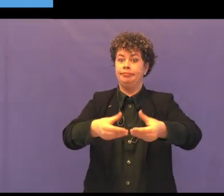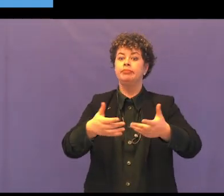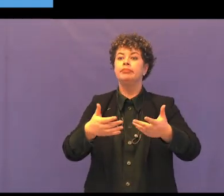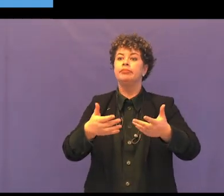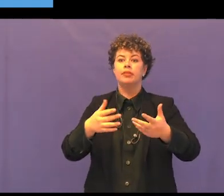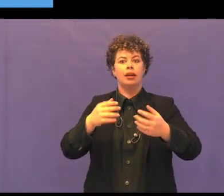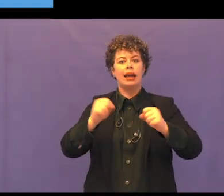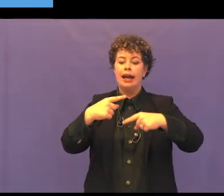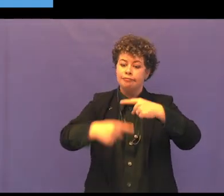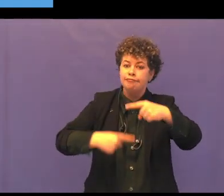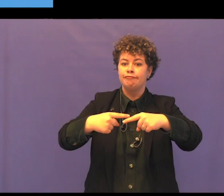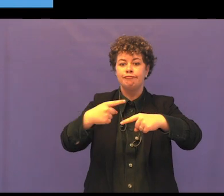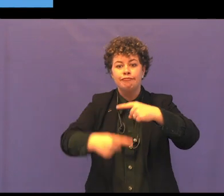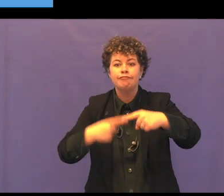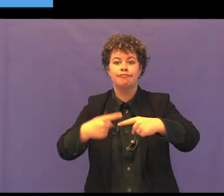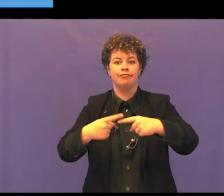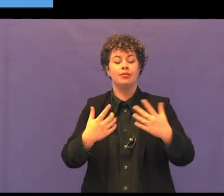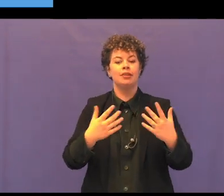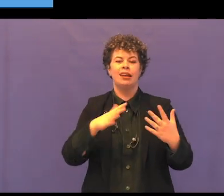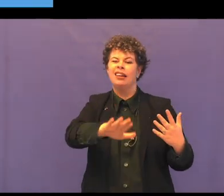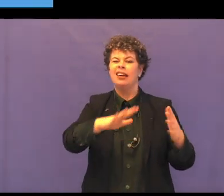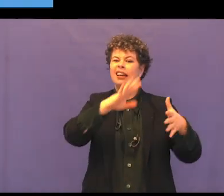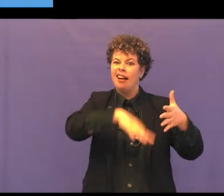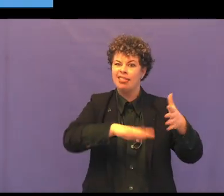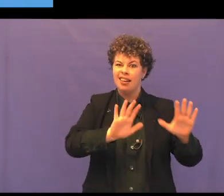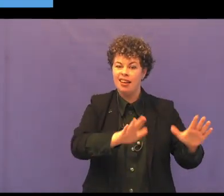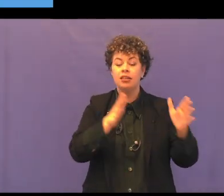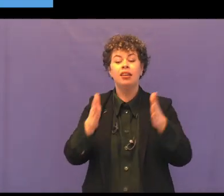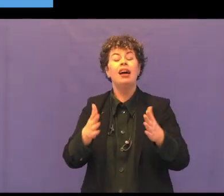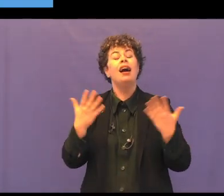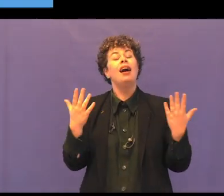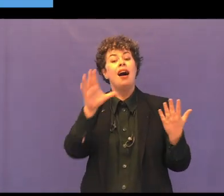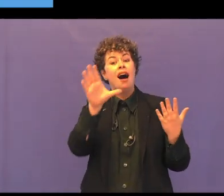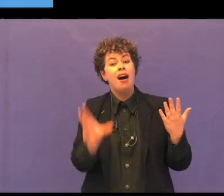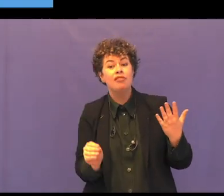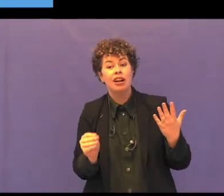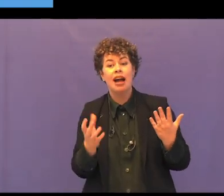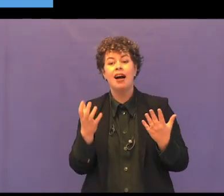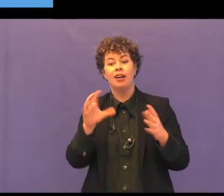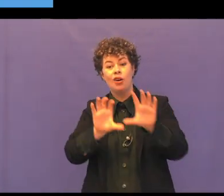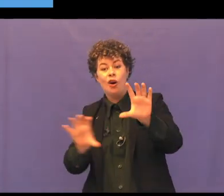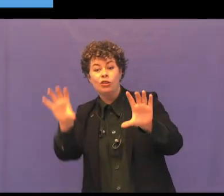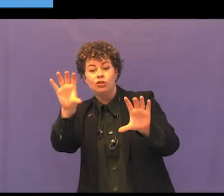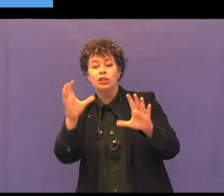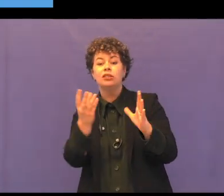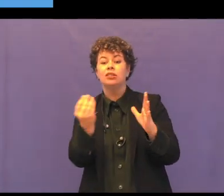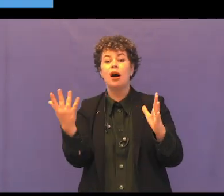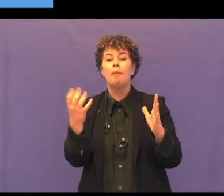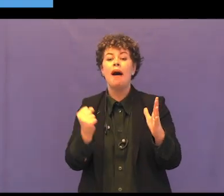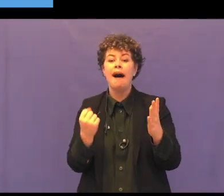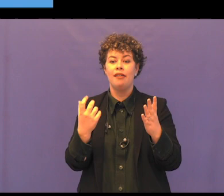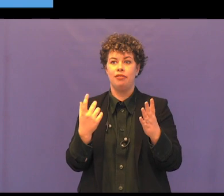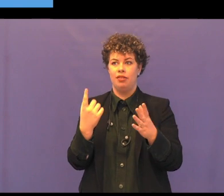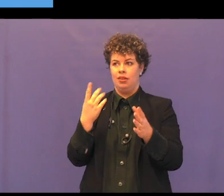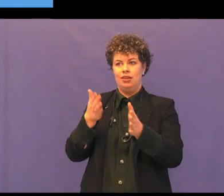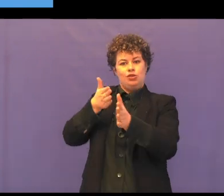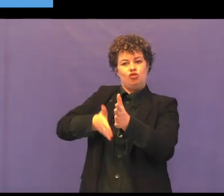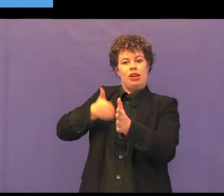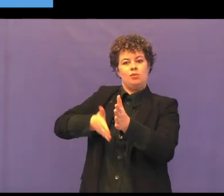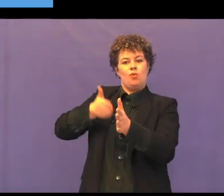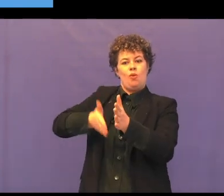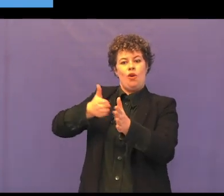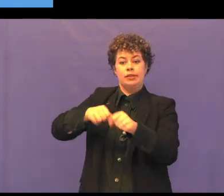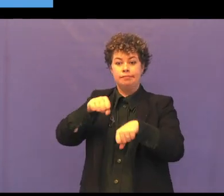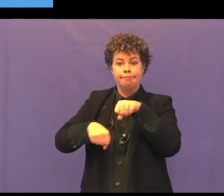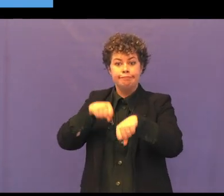where you sort of piggy bank on the public transport service in order to enable data transmission. And